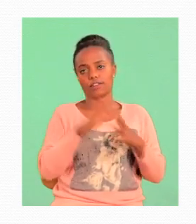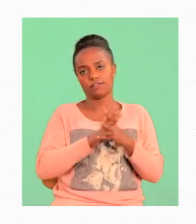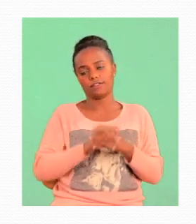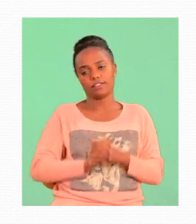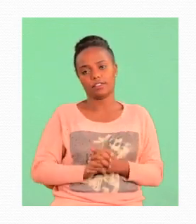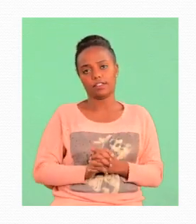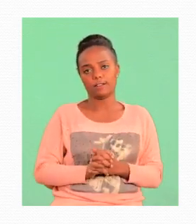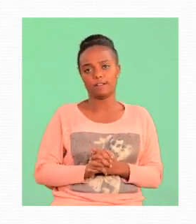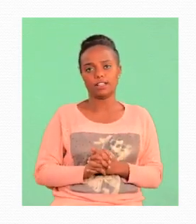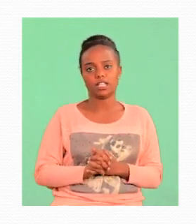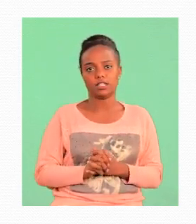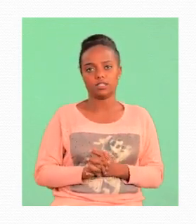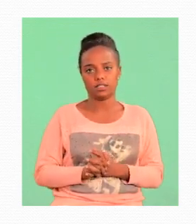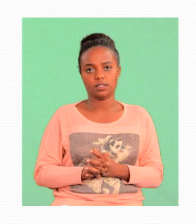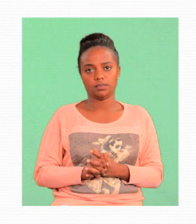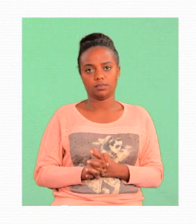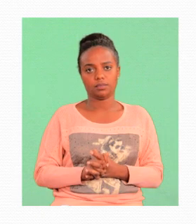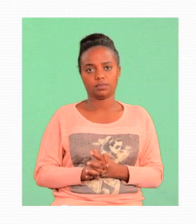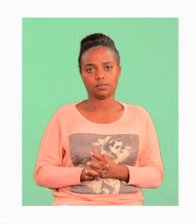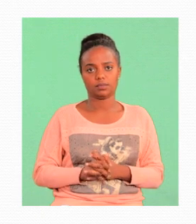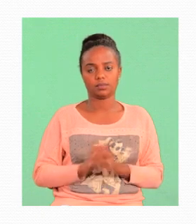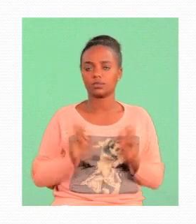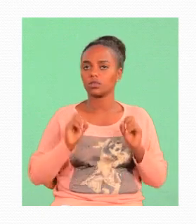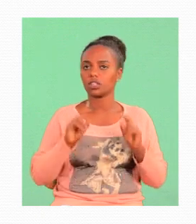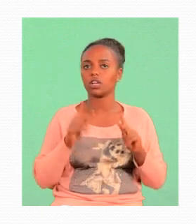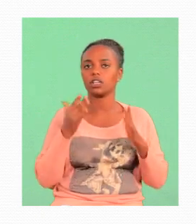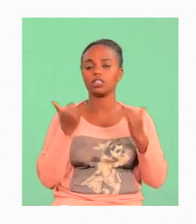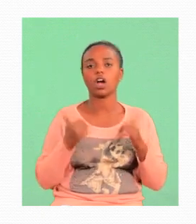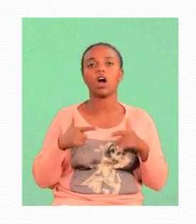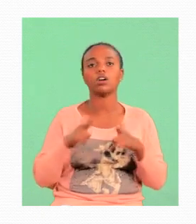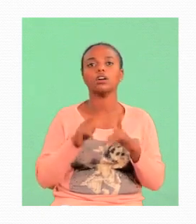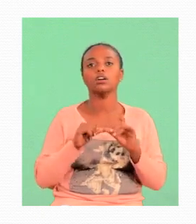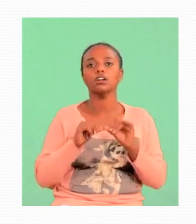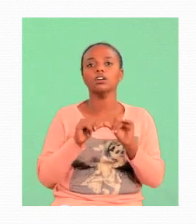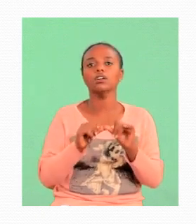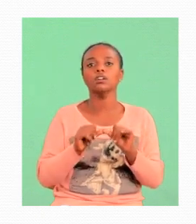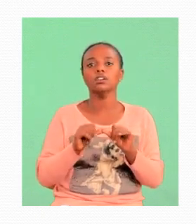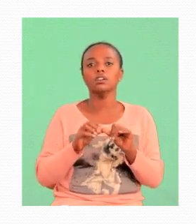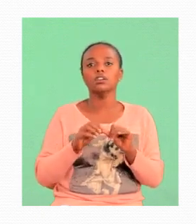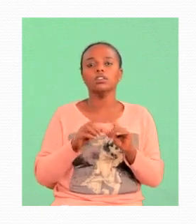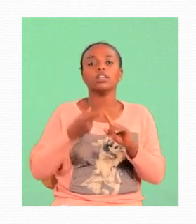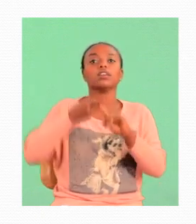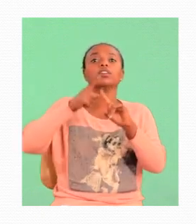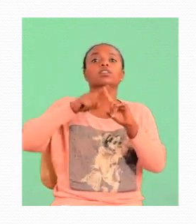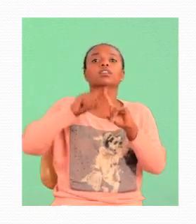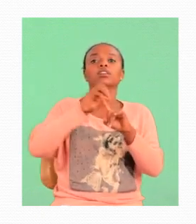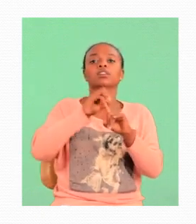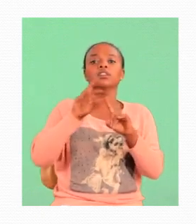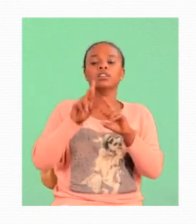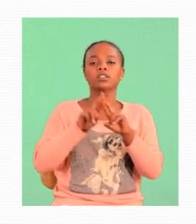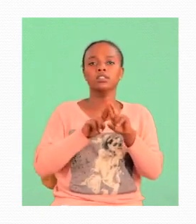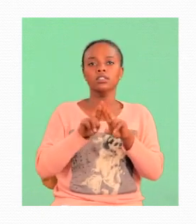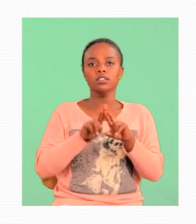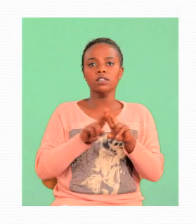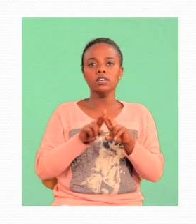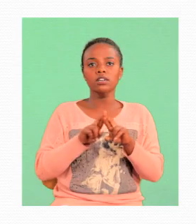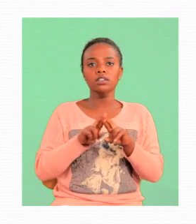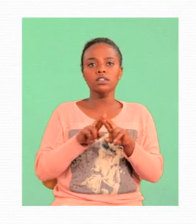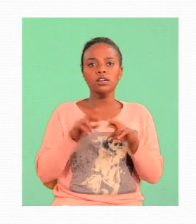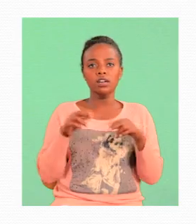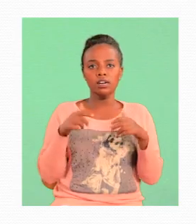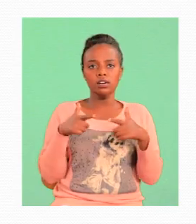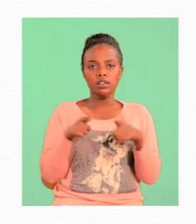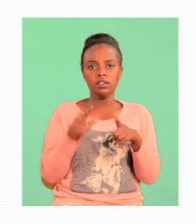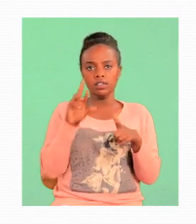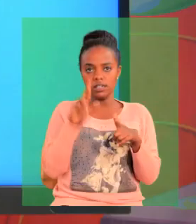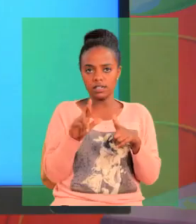5. This is it. Okay. Now let's continue to inverse of a relation. Let